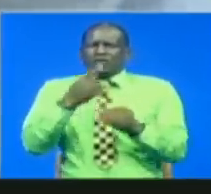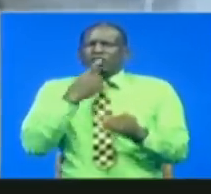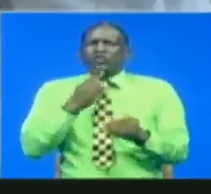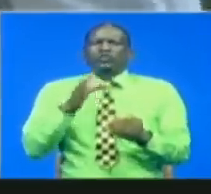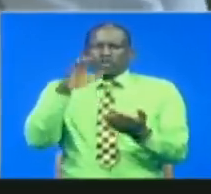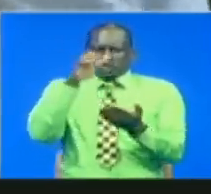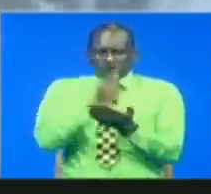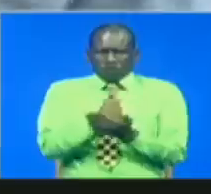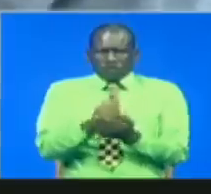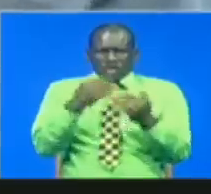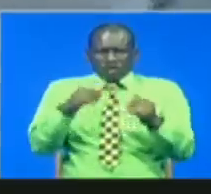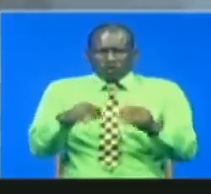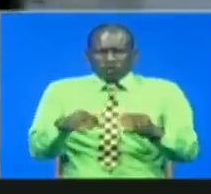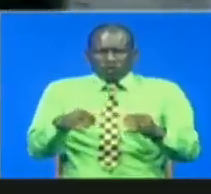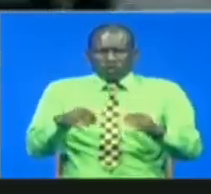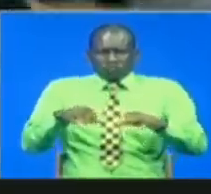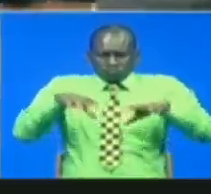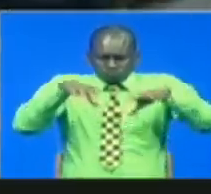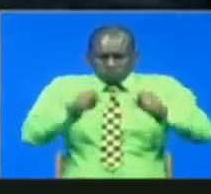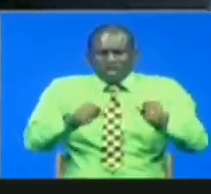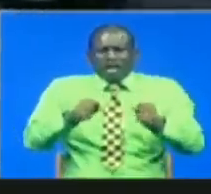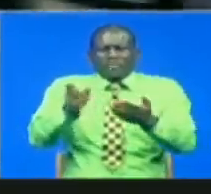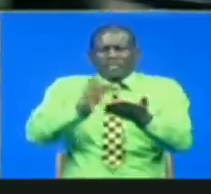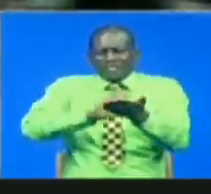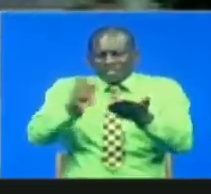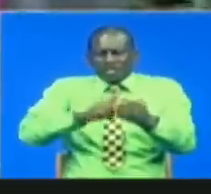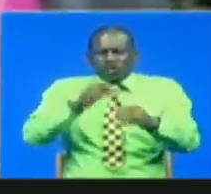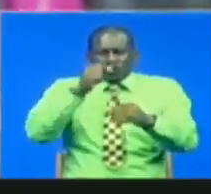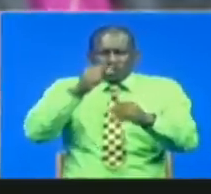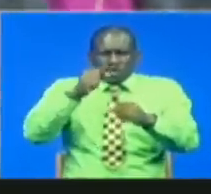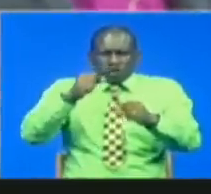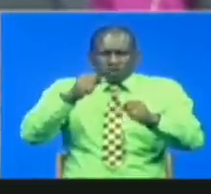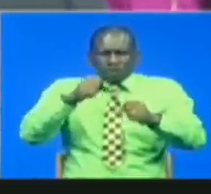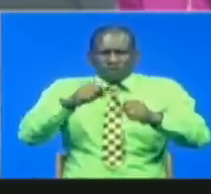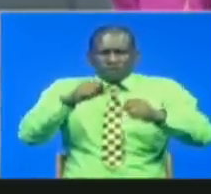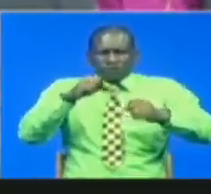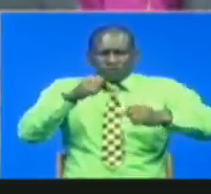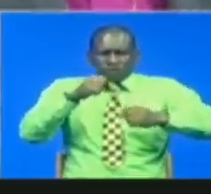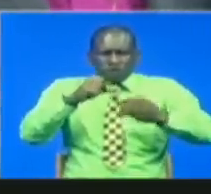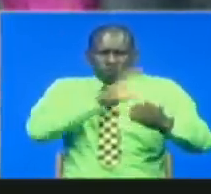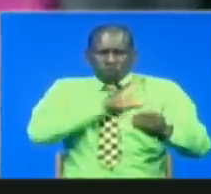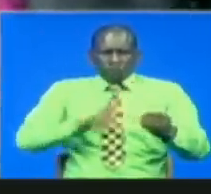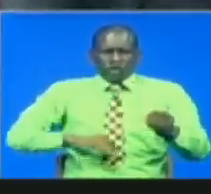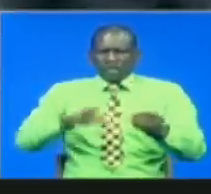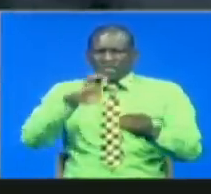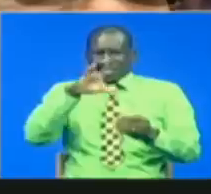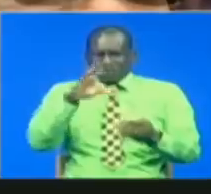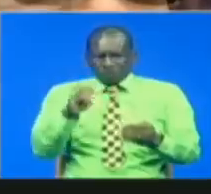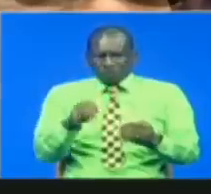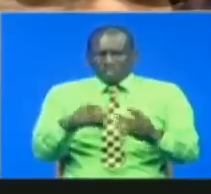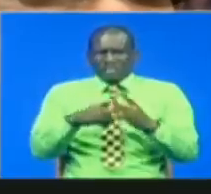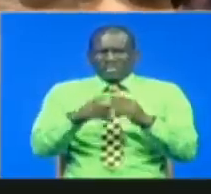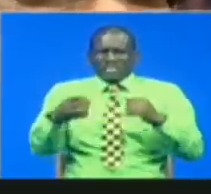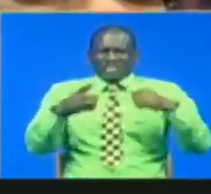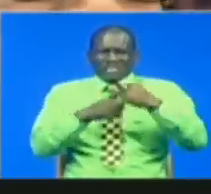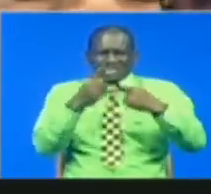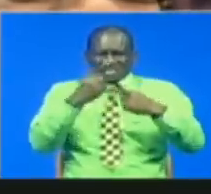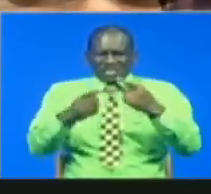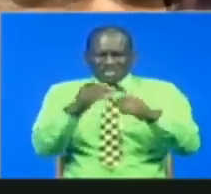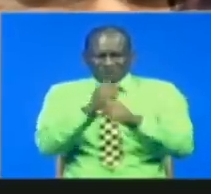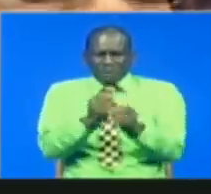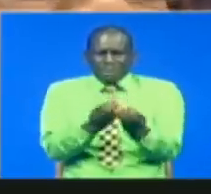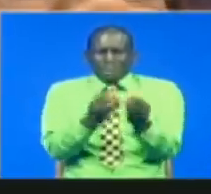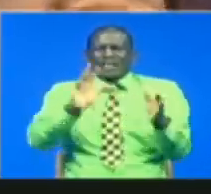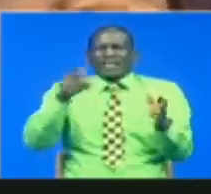as a secretary to the commission and the CEO of the EACC. Beginning a six-year journey that many Kenyans hope